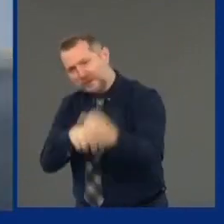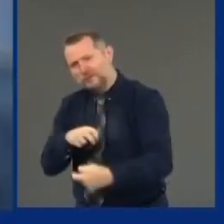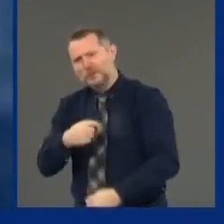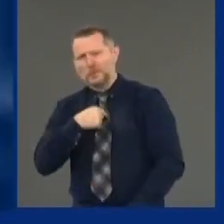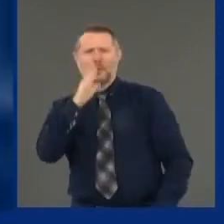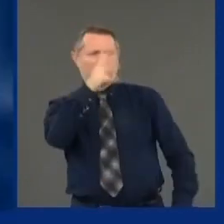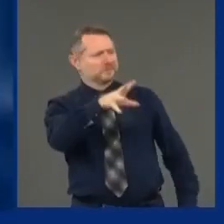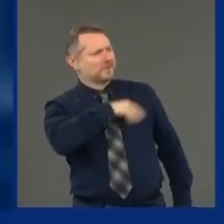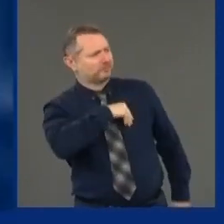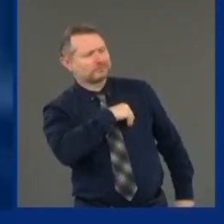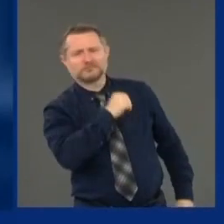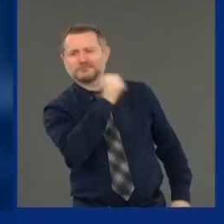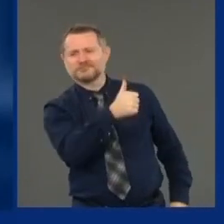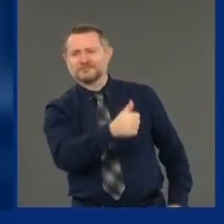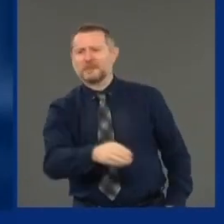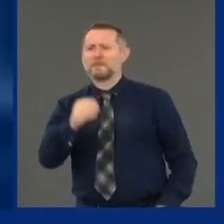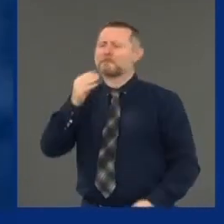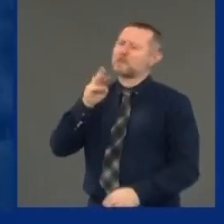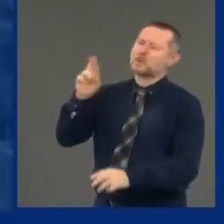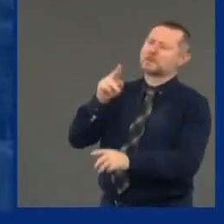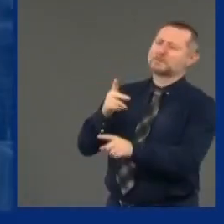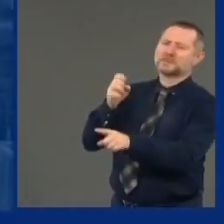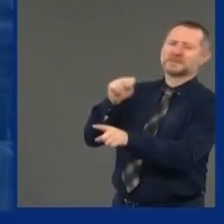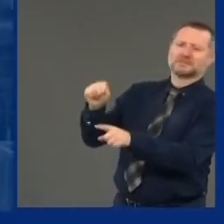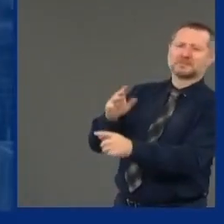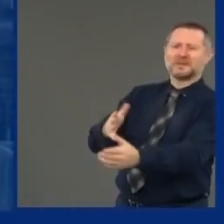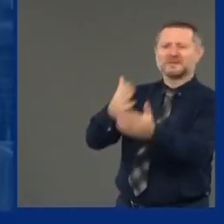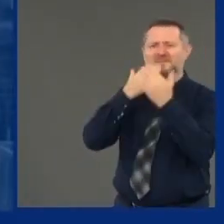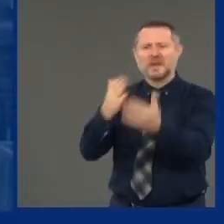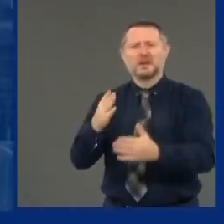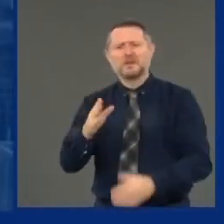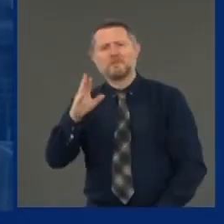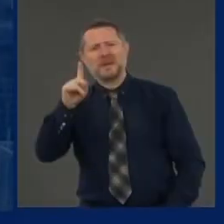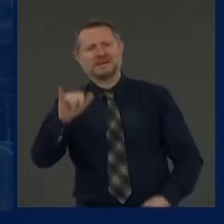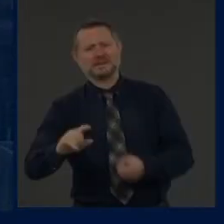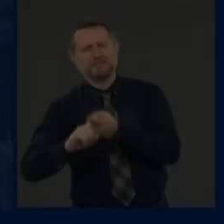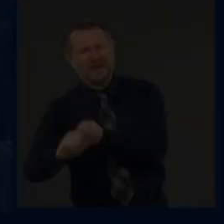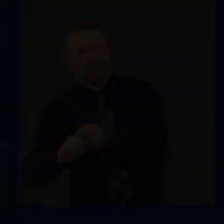Thank you, Mr. Penn. So we thank Mr. Penn for what he's doing, and we're going to keep doing that.